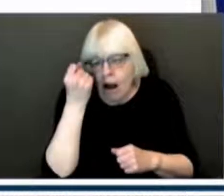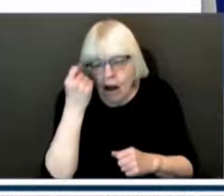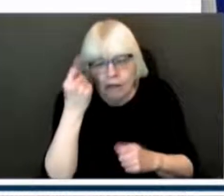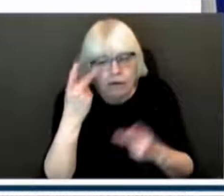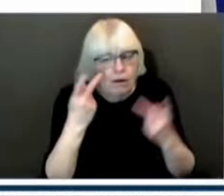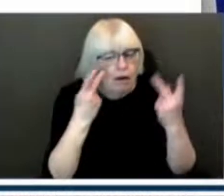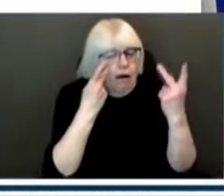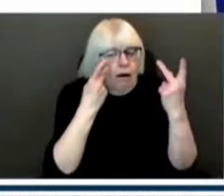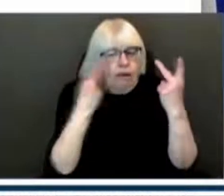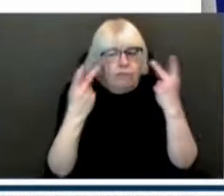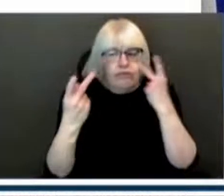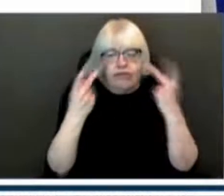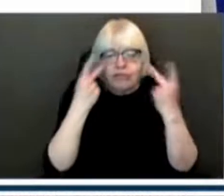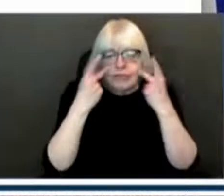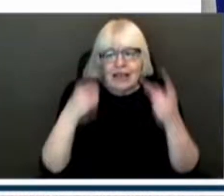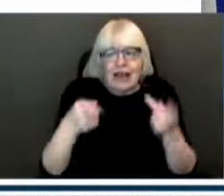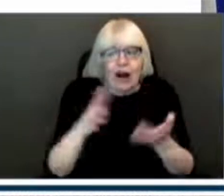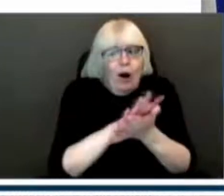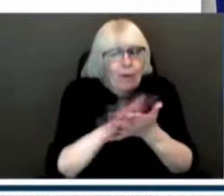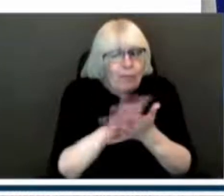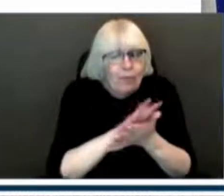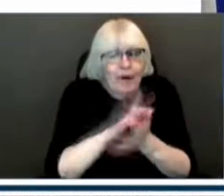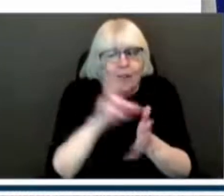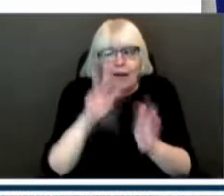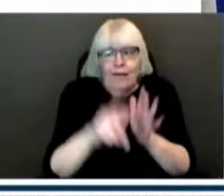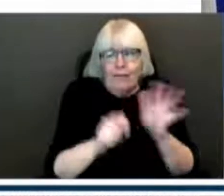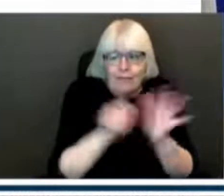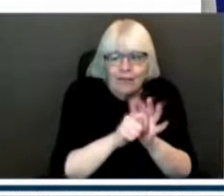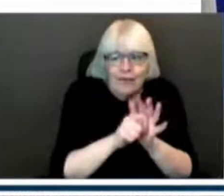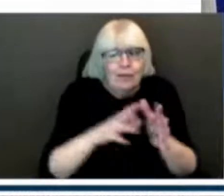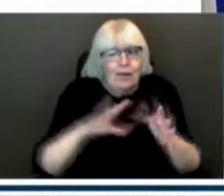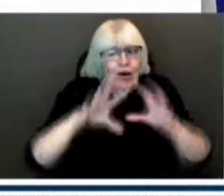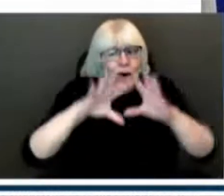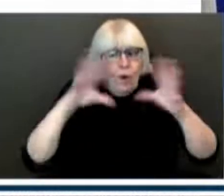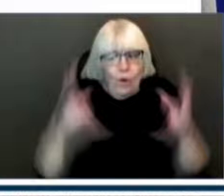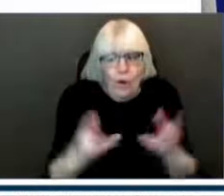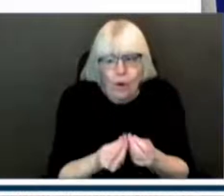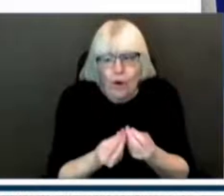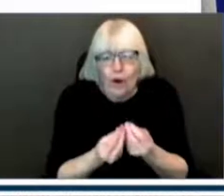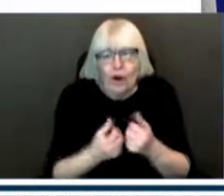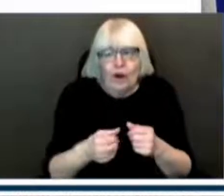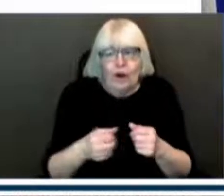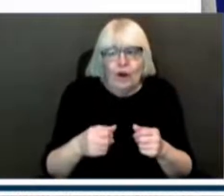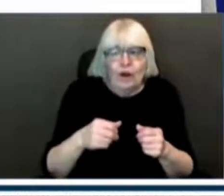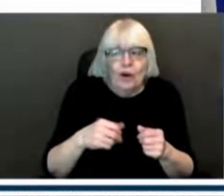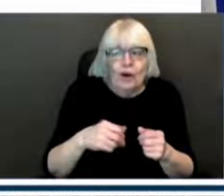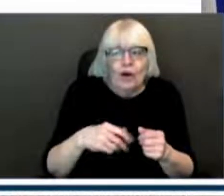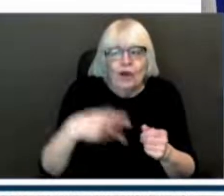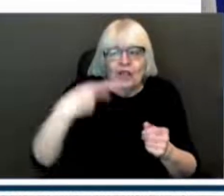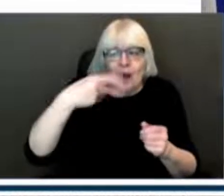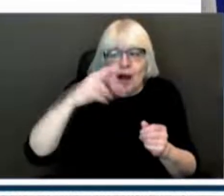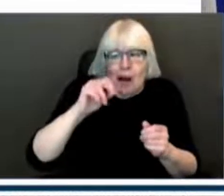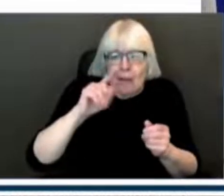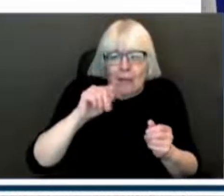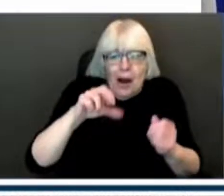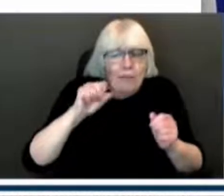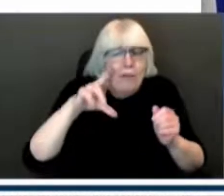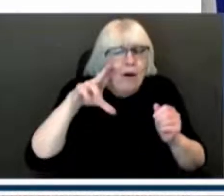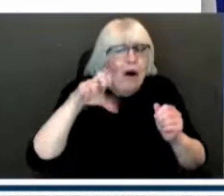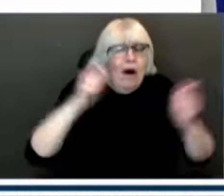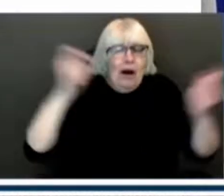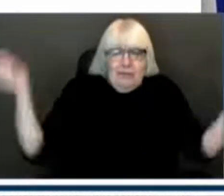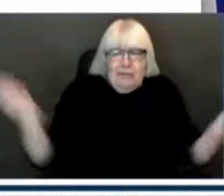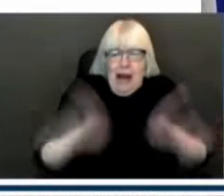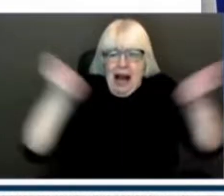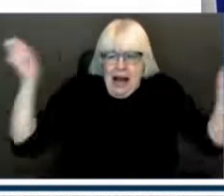banging pots and pans on their balconies and on their front doorsteps to show their appreciation and gratitude to our frontline heroes as